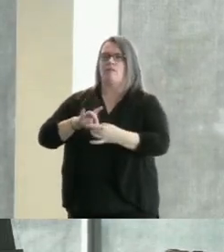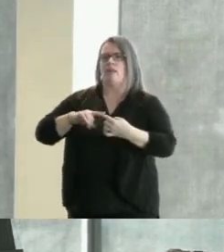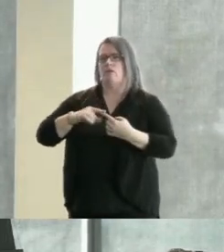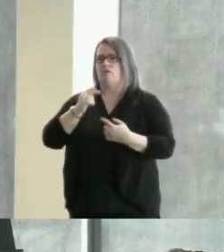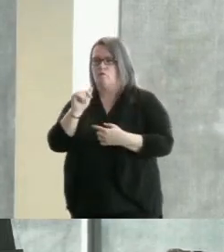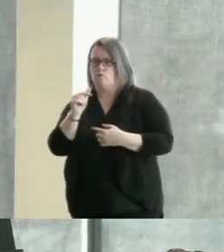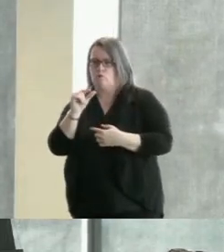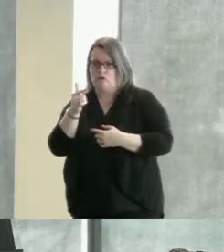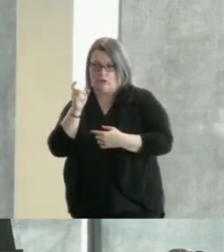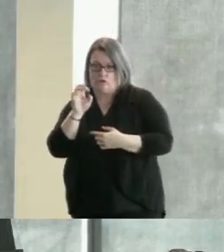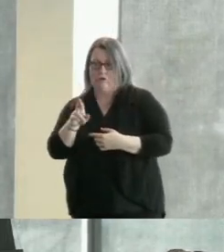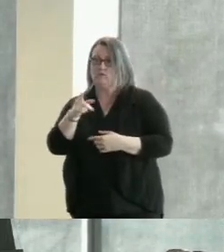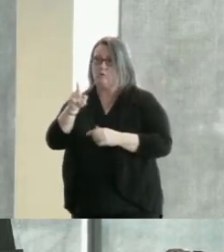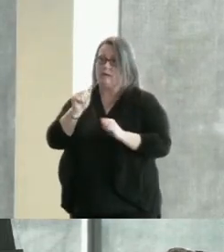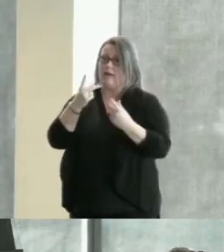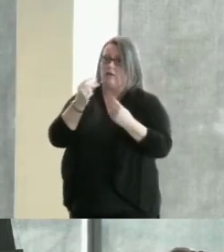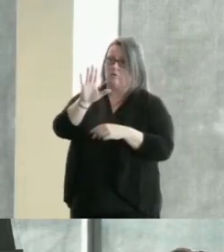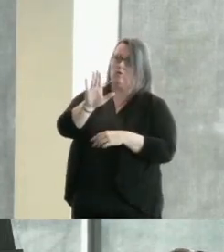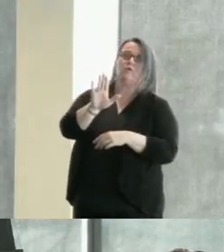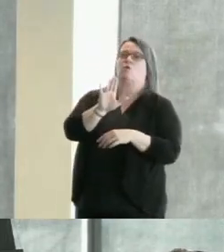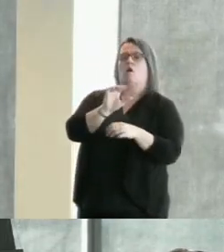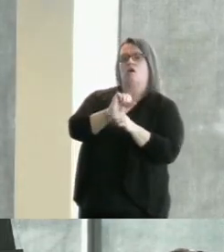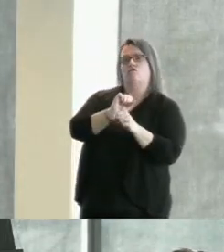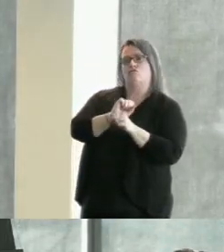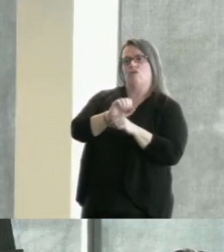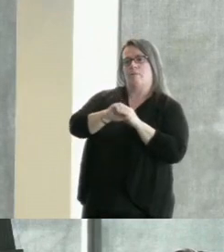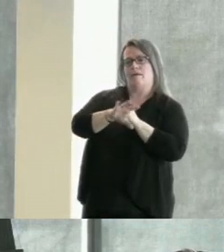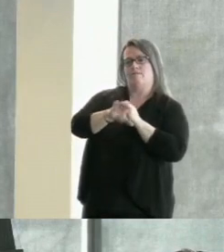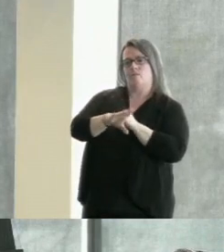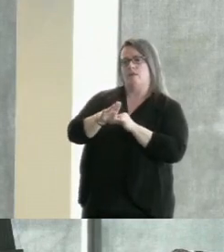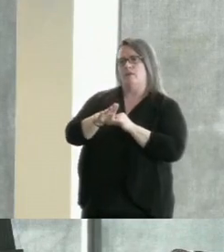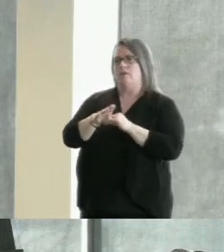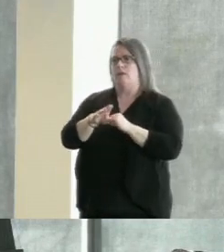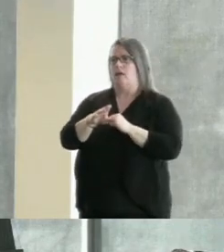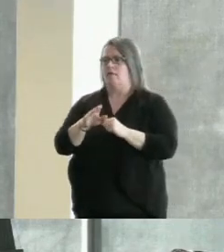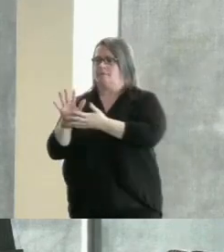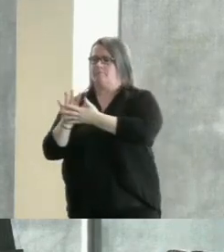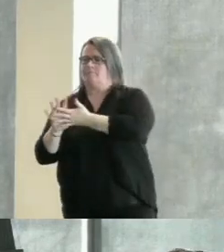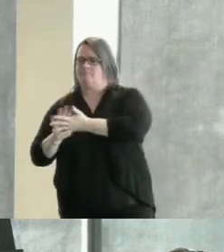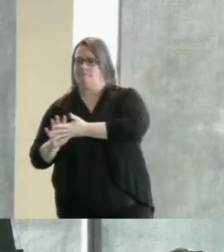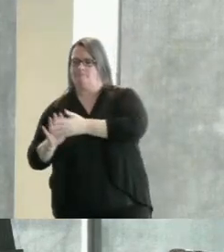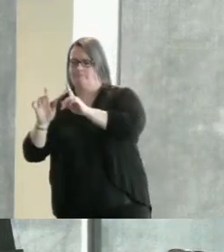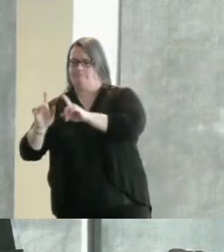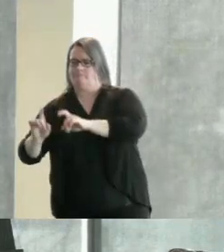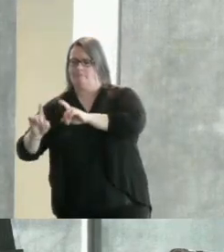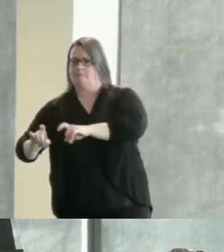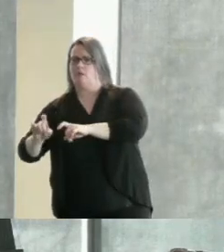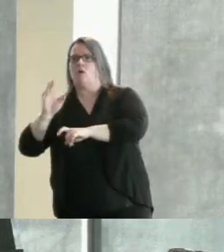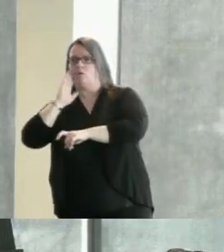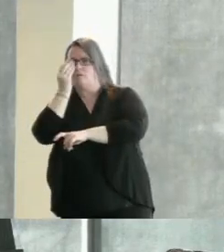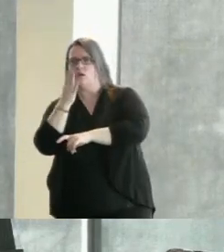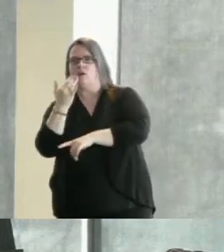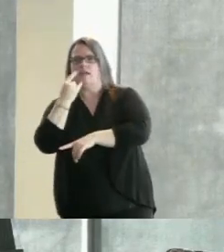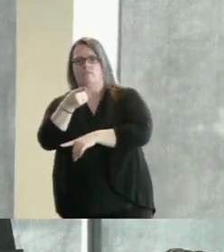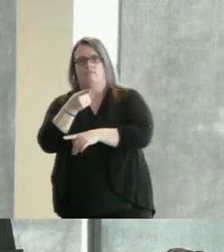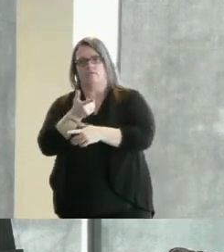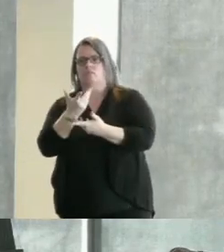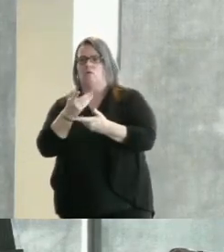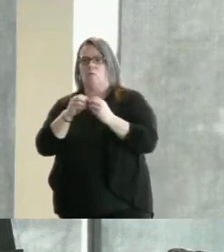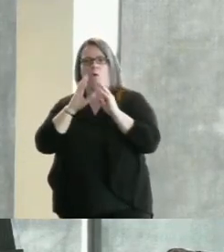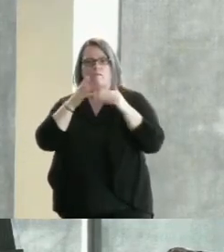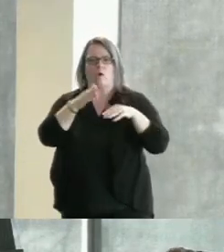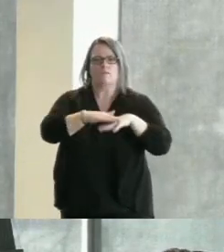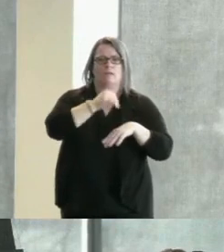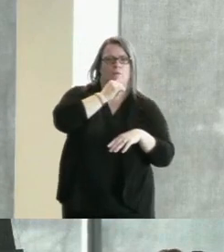it in, and it'll tell you if you're advertising to candidates who are masculine or feminine. So a lot of times